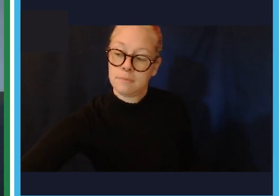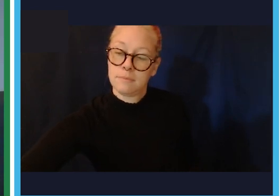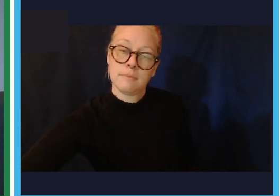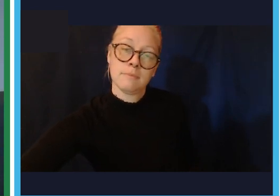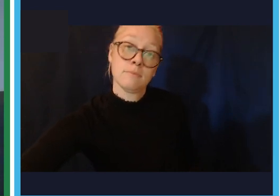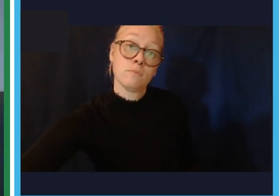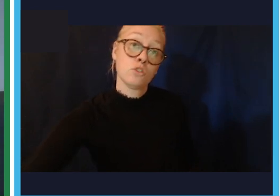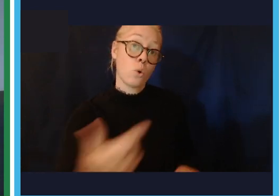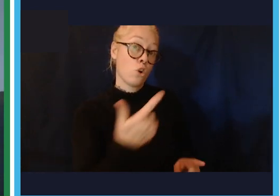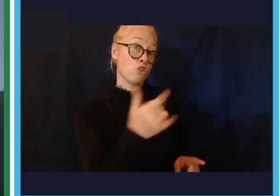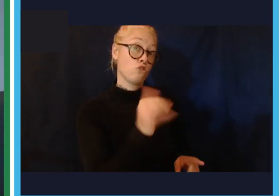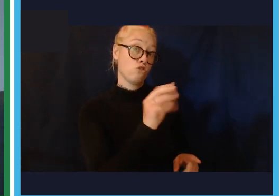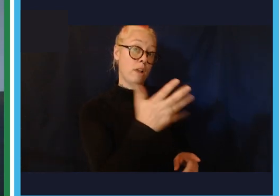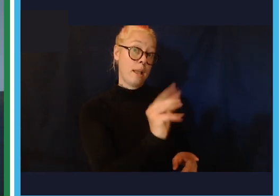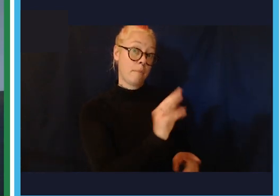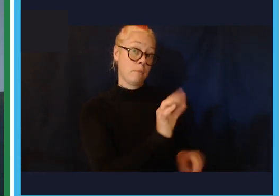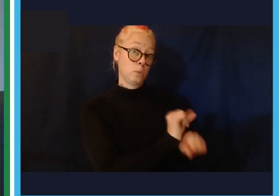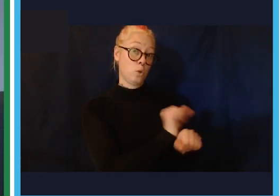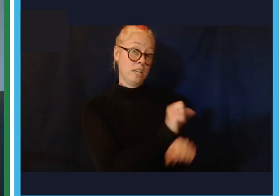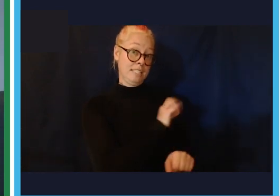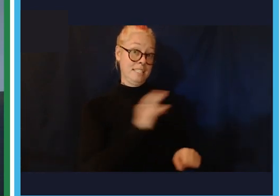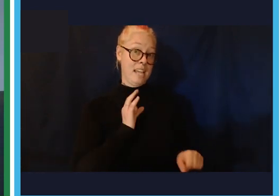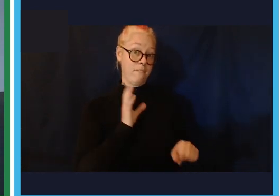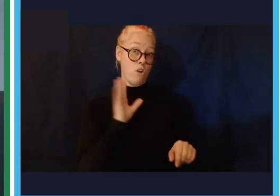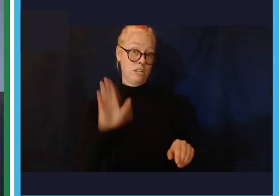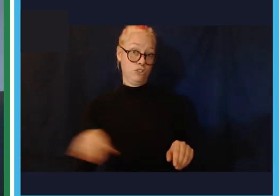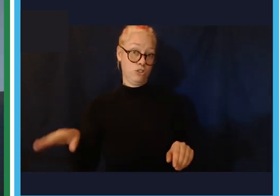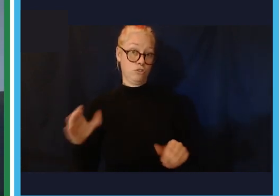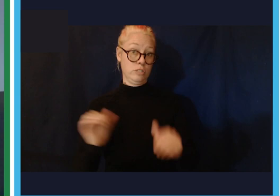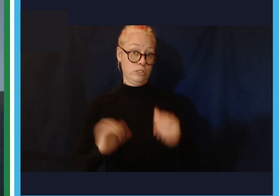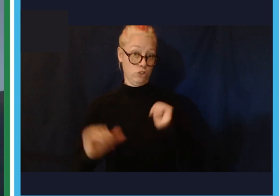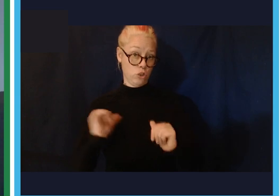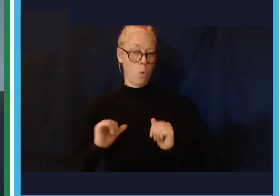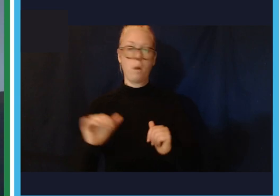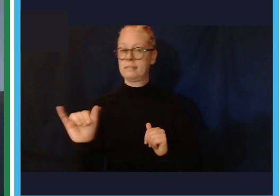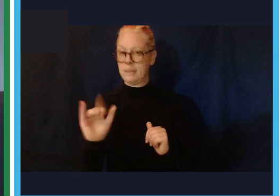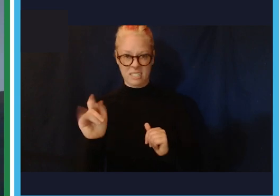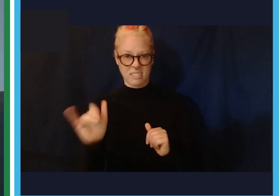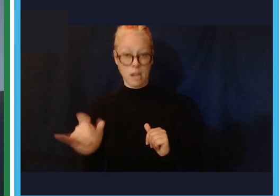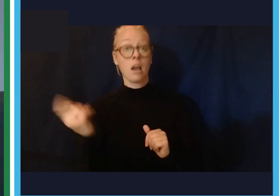want to tell, which is what we call original IP.